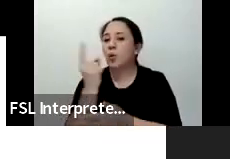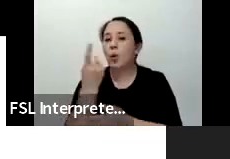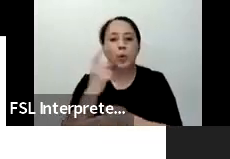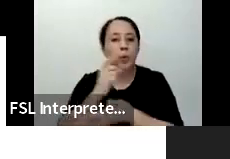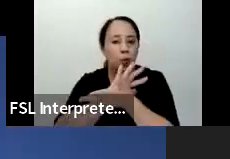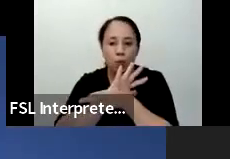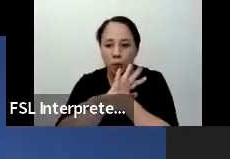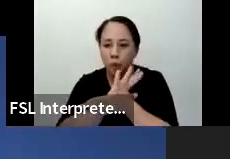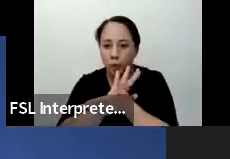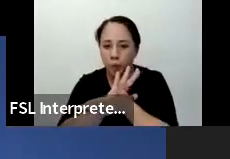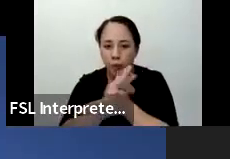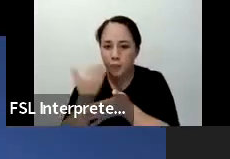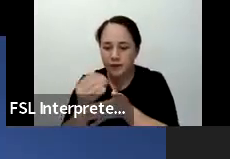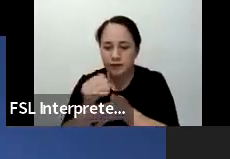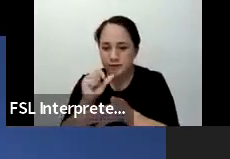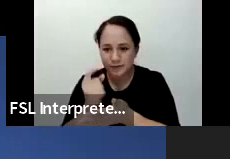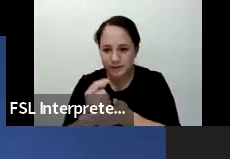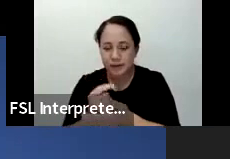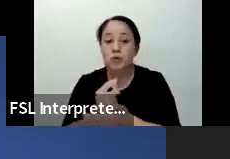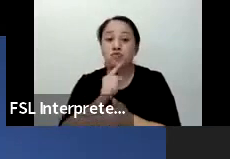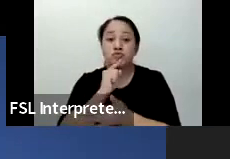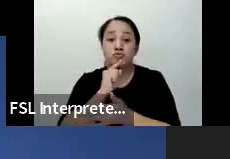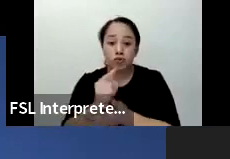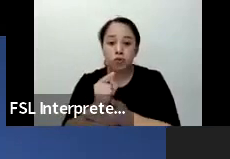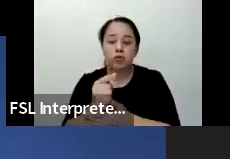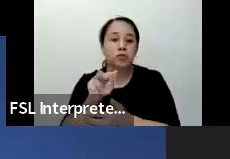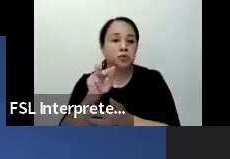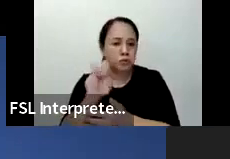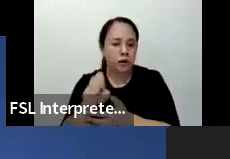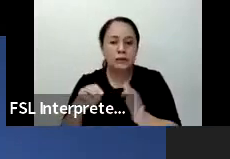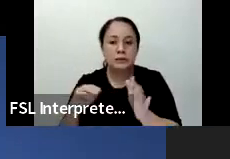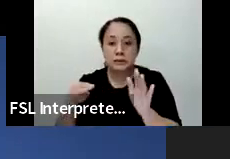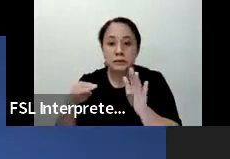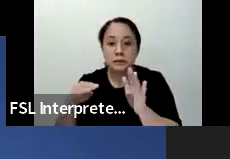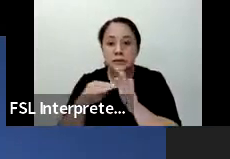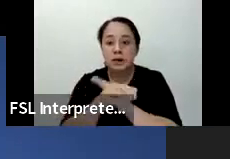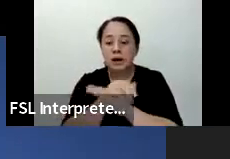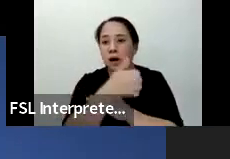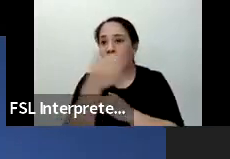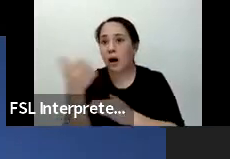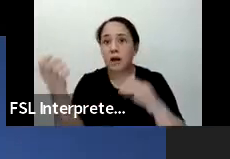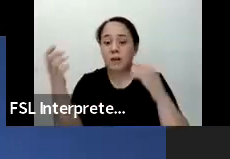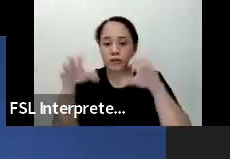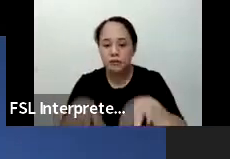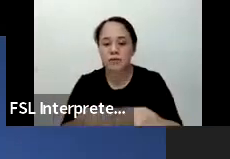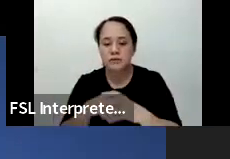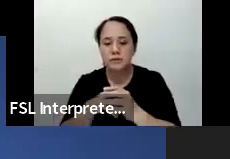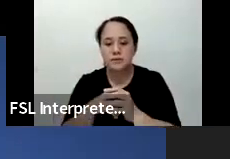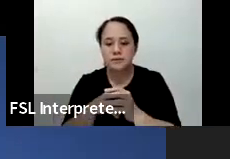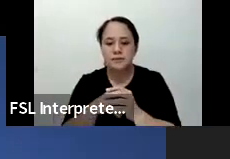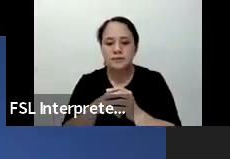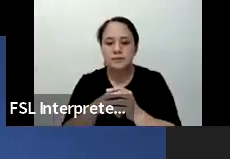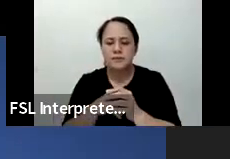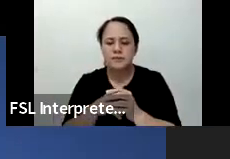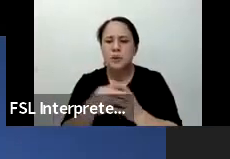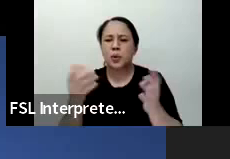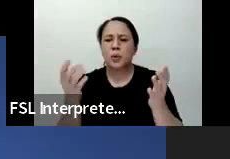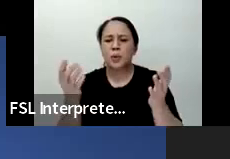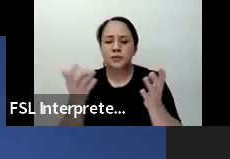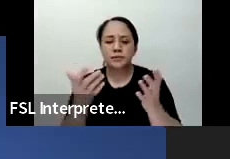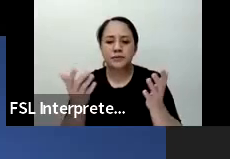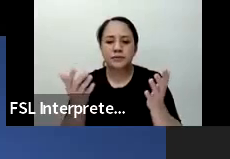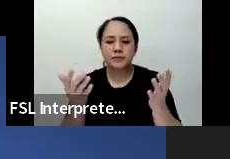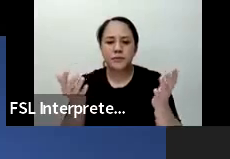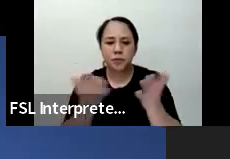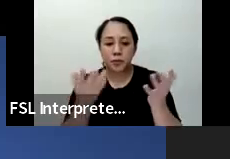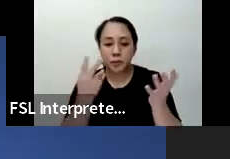COVID-19 deaths. In fact, we saw increase in deaths from other causes. So where does this